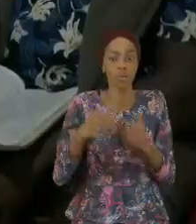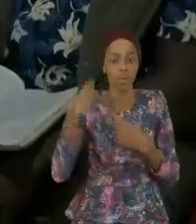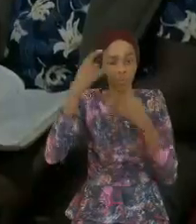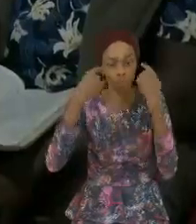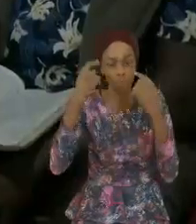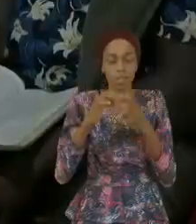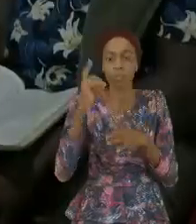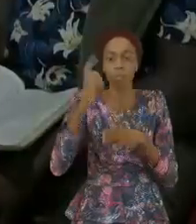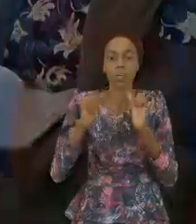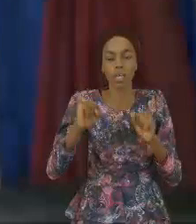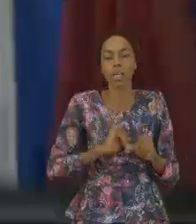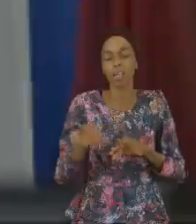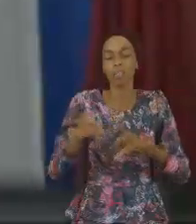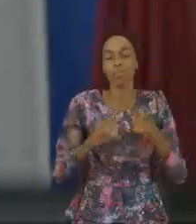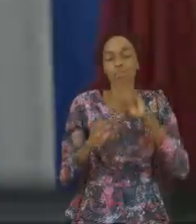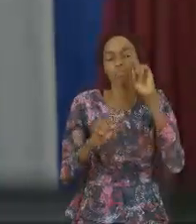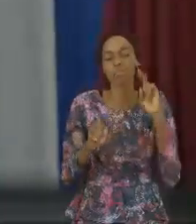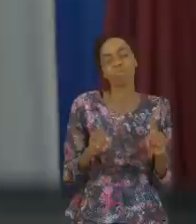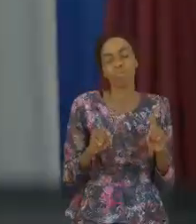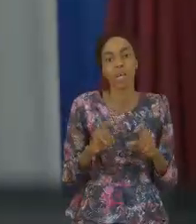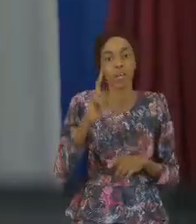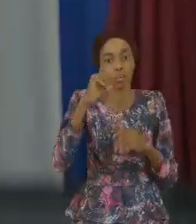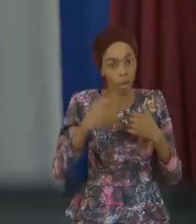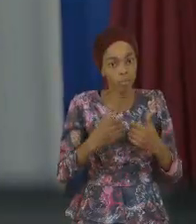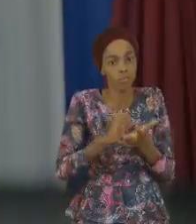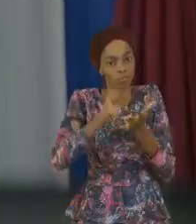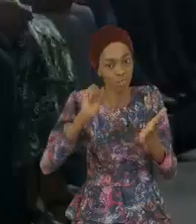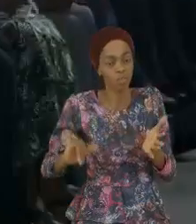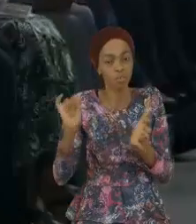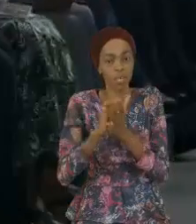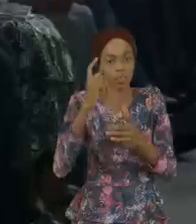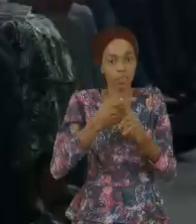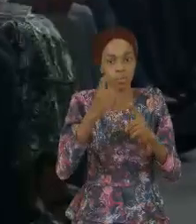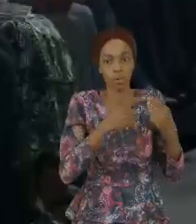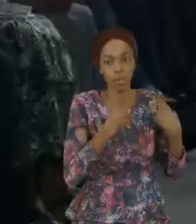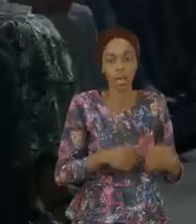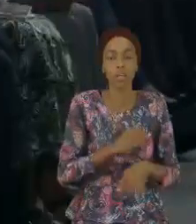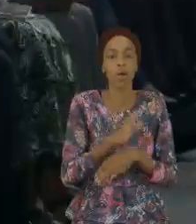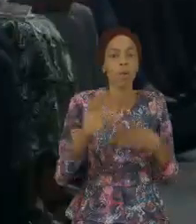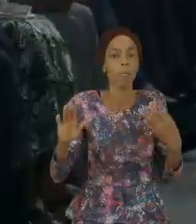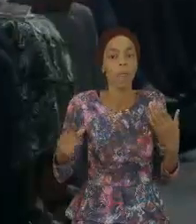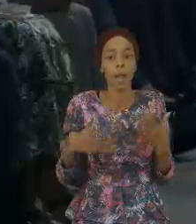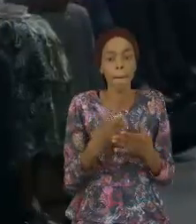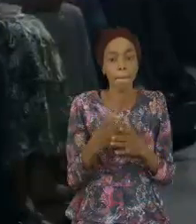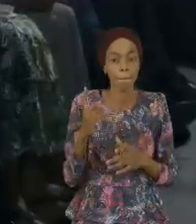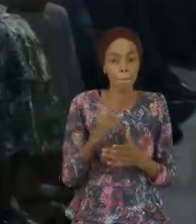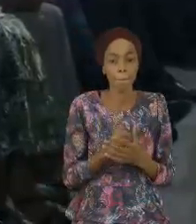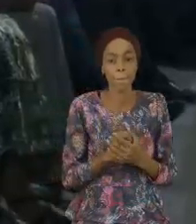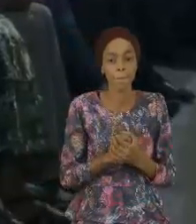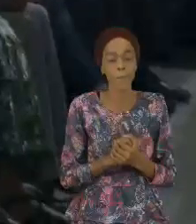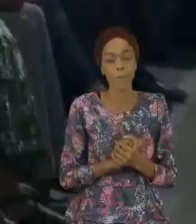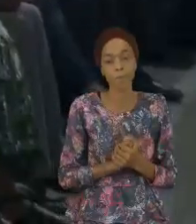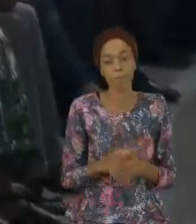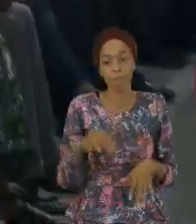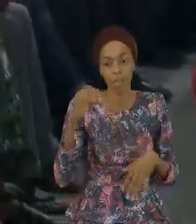can I do? We have to erase that from your heart today. Of the millions of people in, you know, in